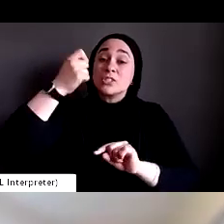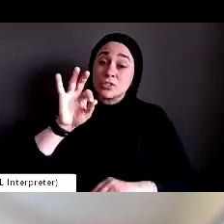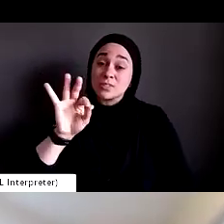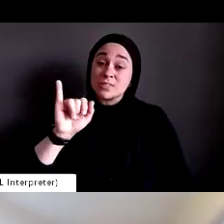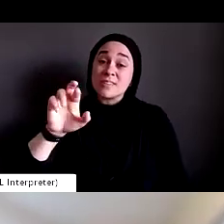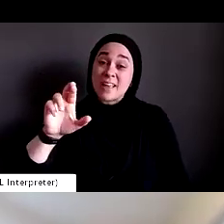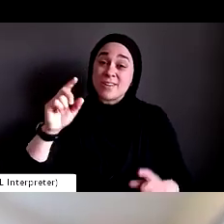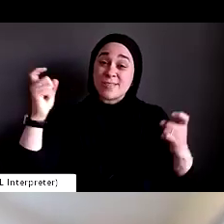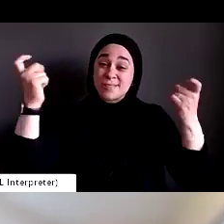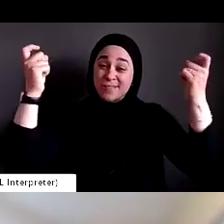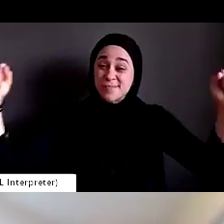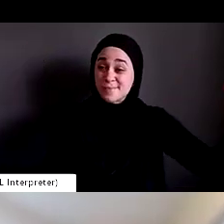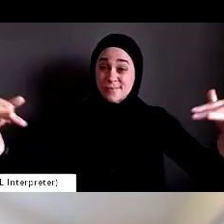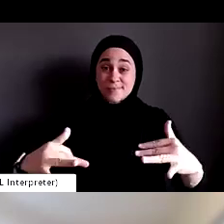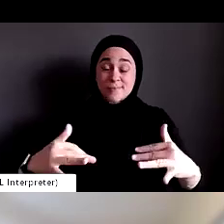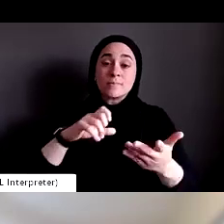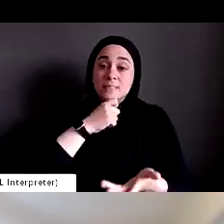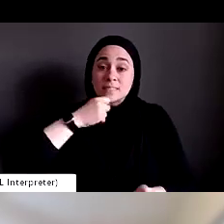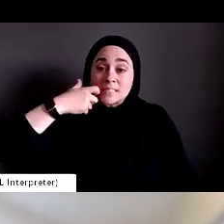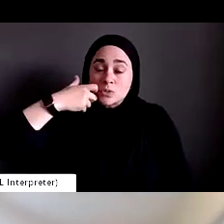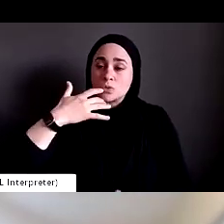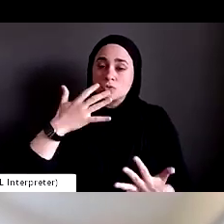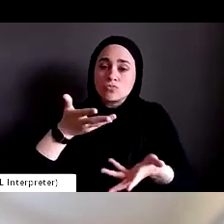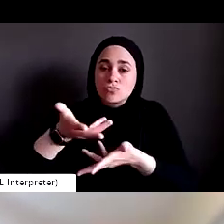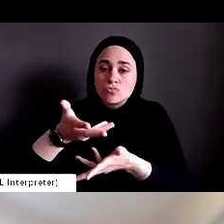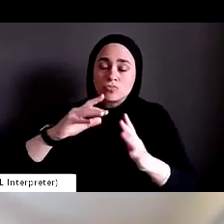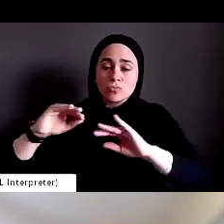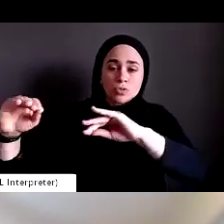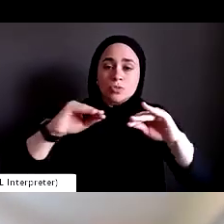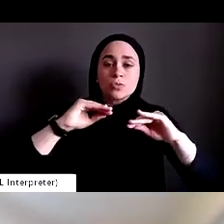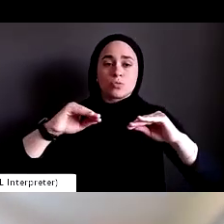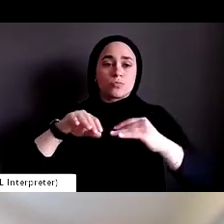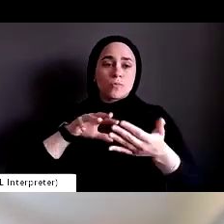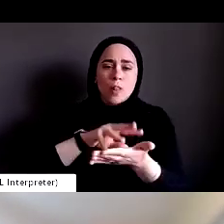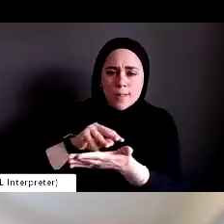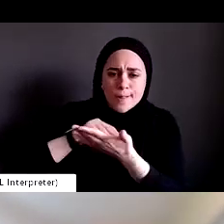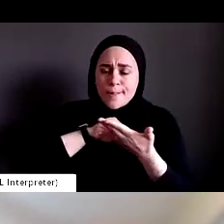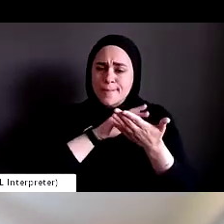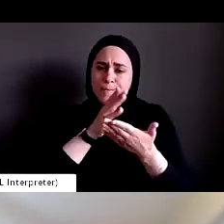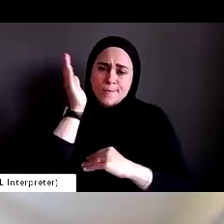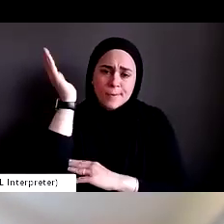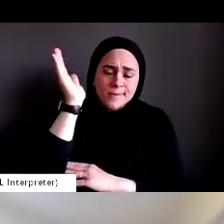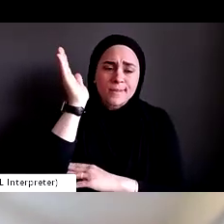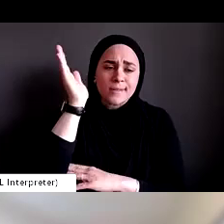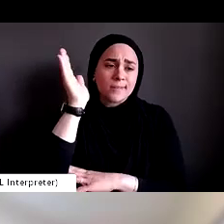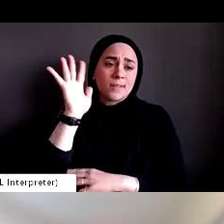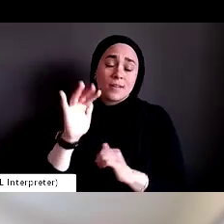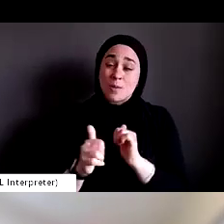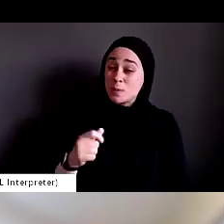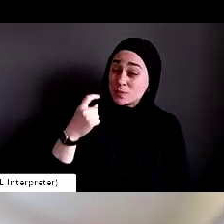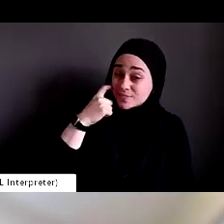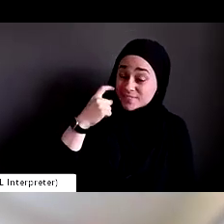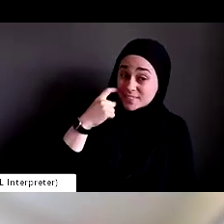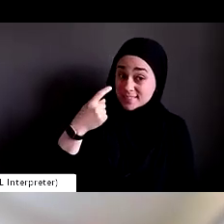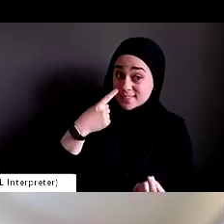big crowds to learn more about information. We present at those information fairs. And the most recent accomplishment